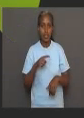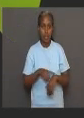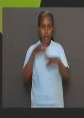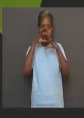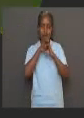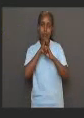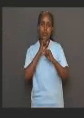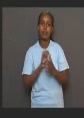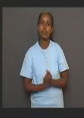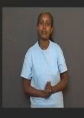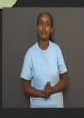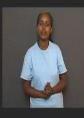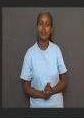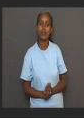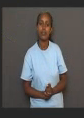Time's up.